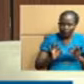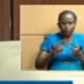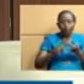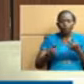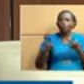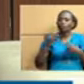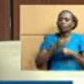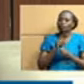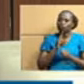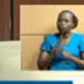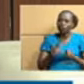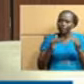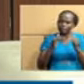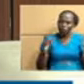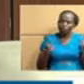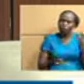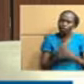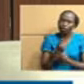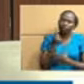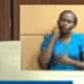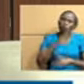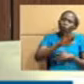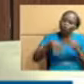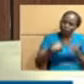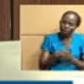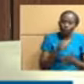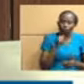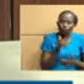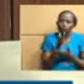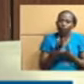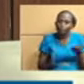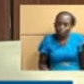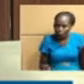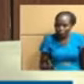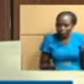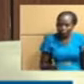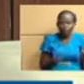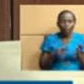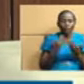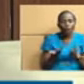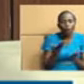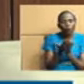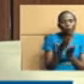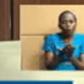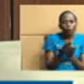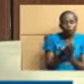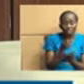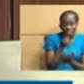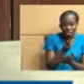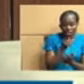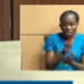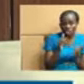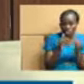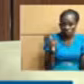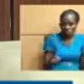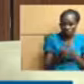ensure that equal opportunities are there for all and not for some. And therefore, I would like to call on that particular Equal